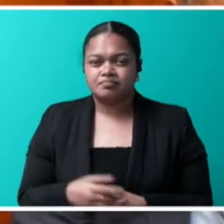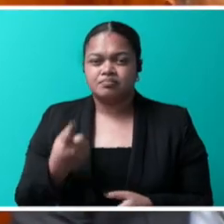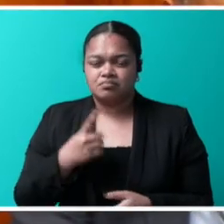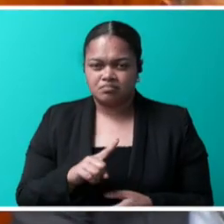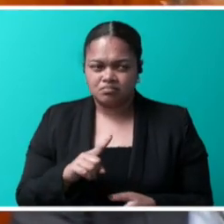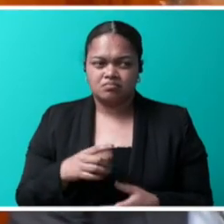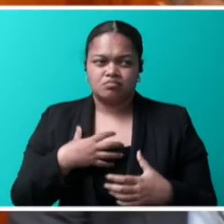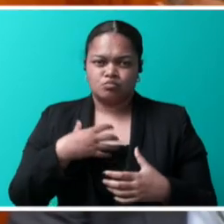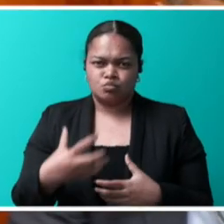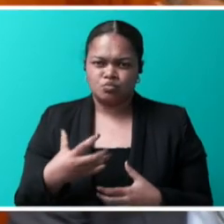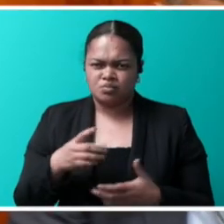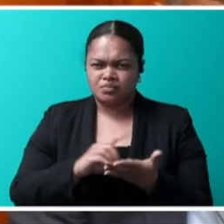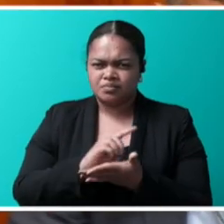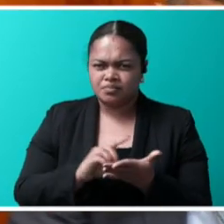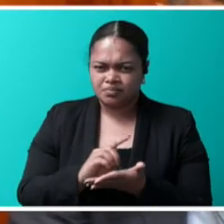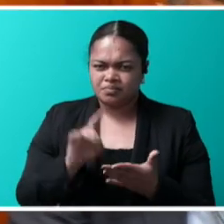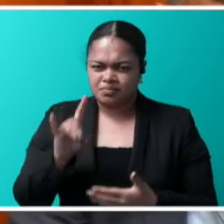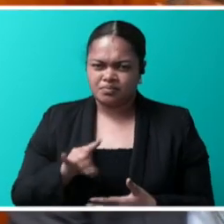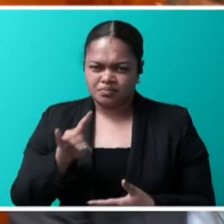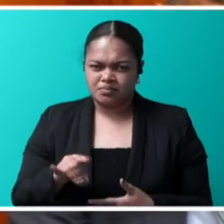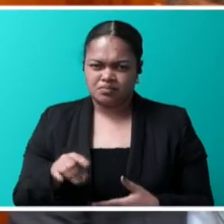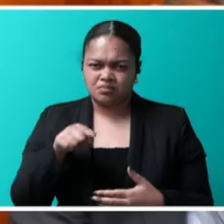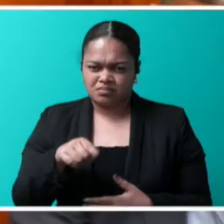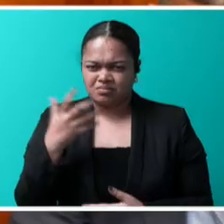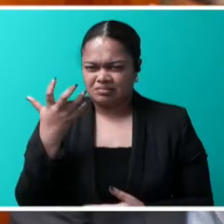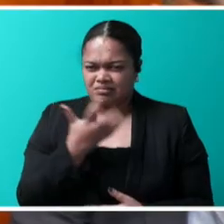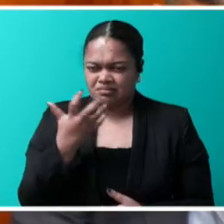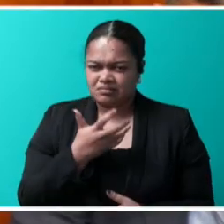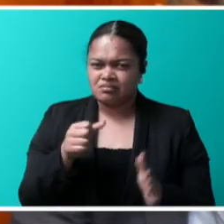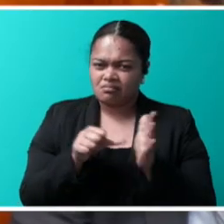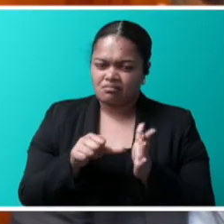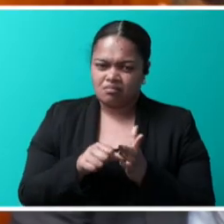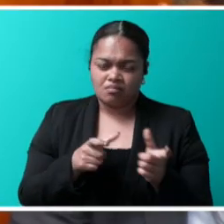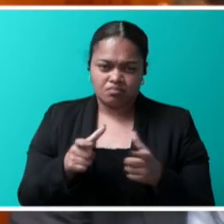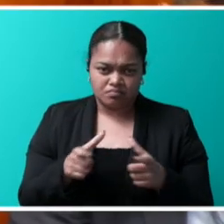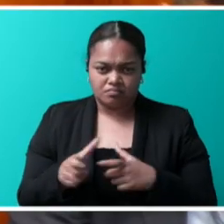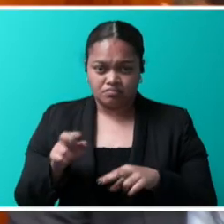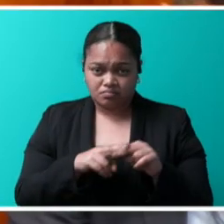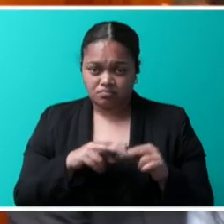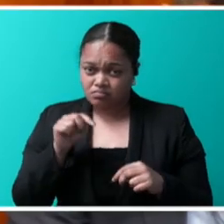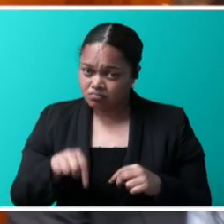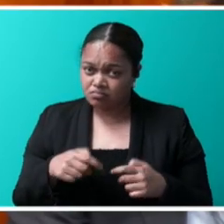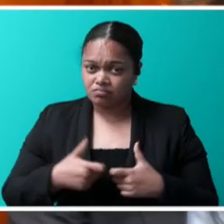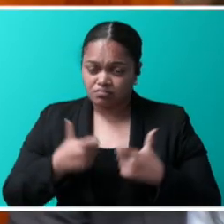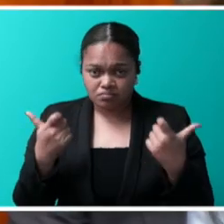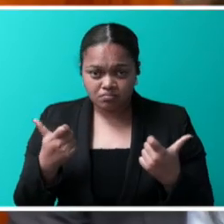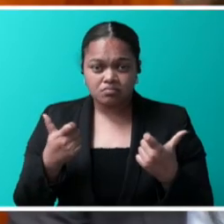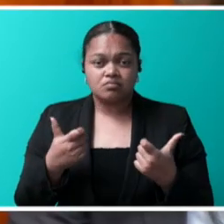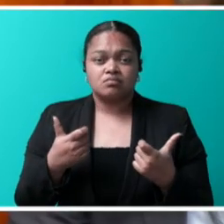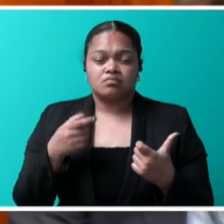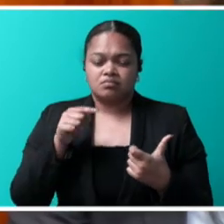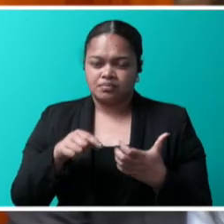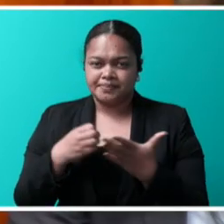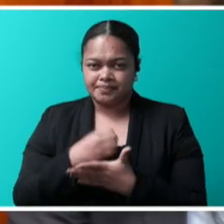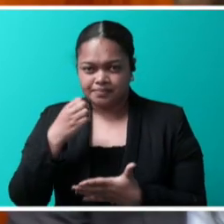of pests and diseases that are becoming harder to control. For Fiji, these challenges have direct economic